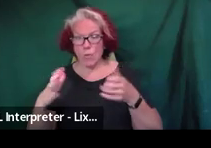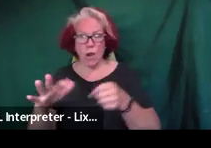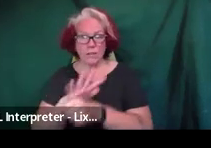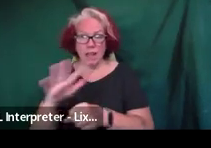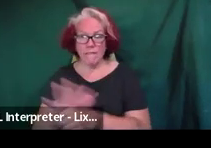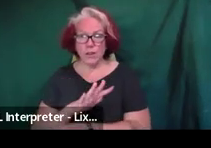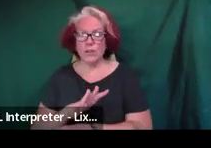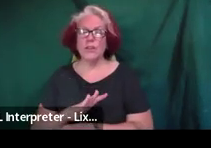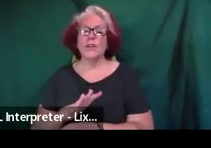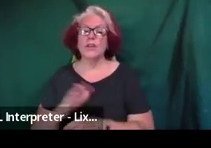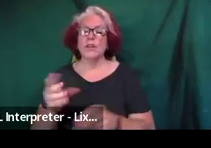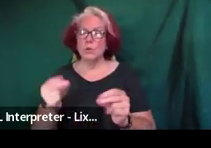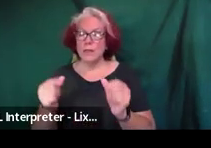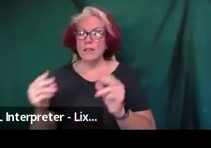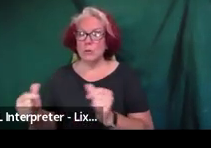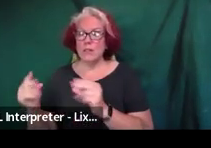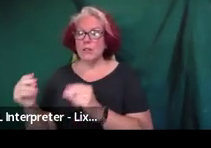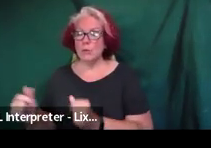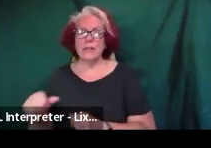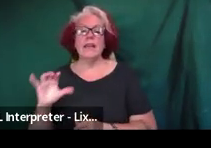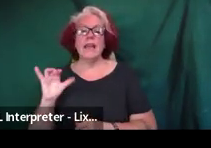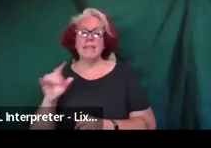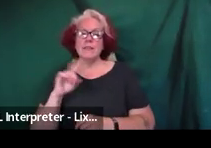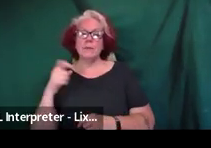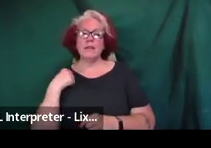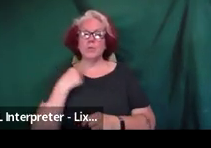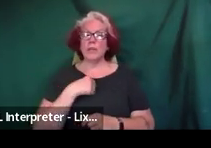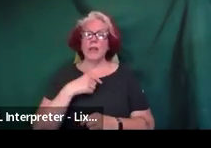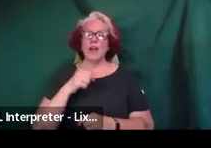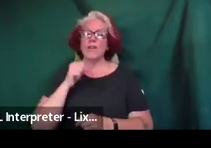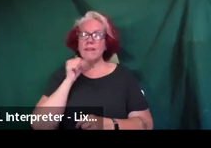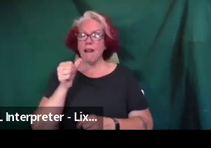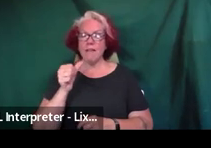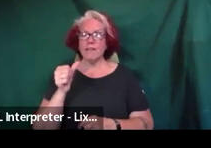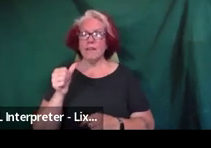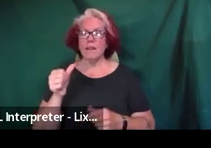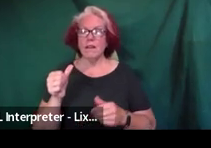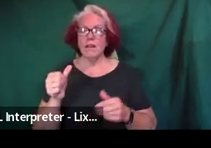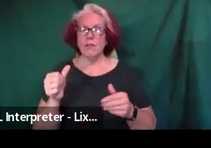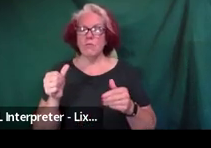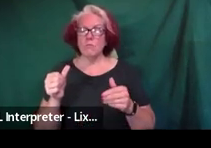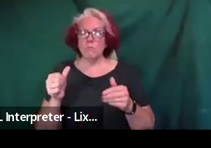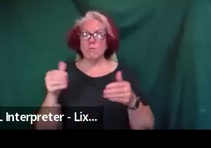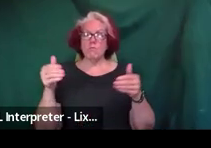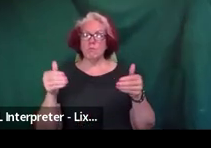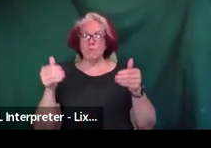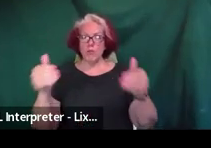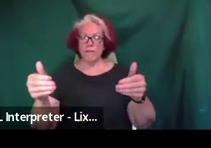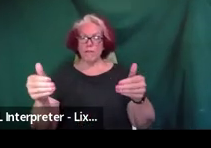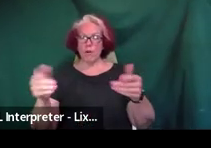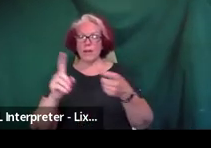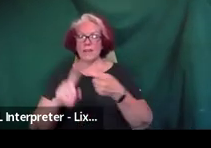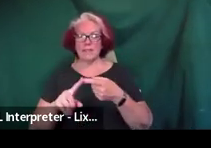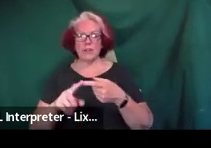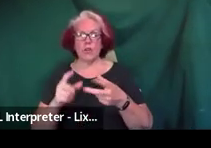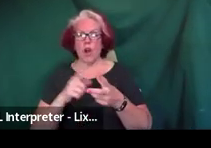filled quickly. That's because we are now not moving forward until those legs of the